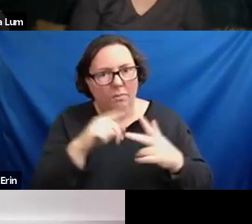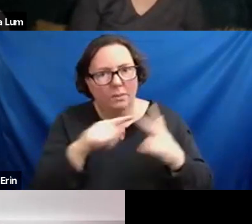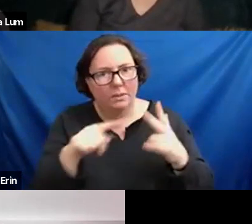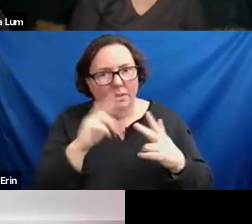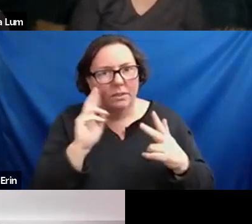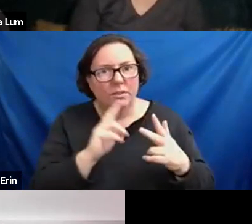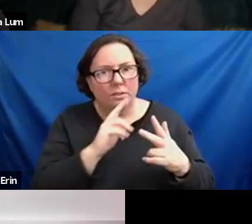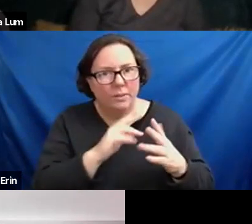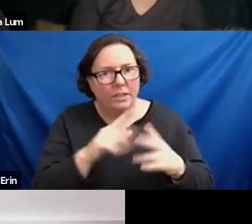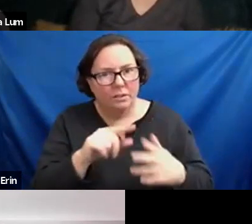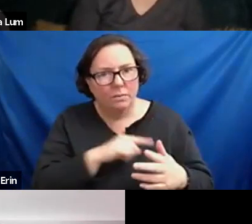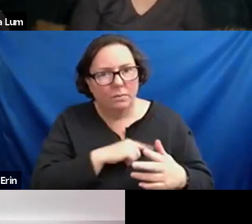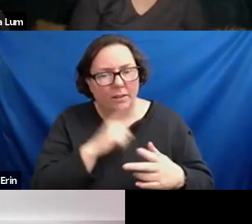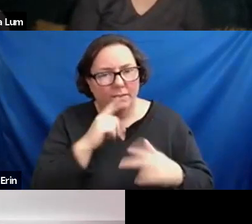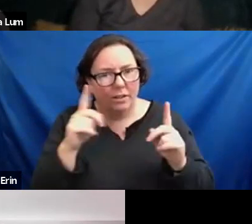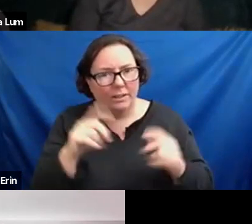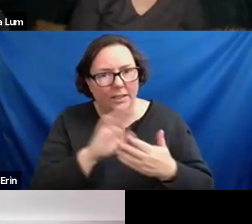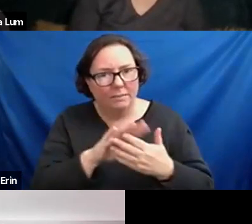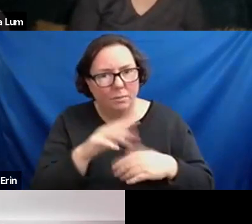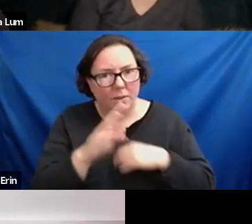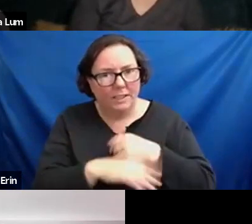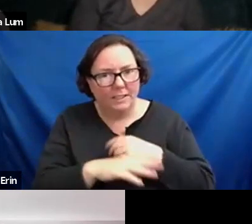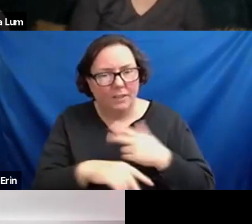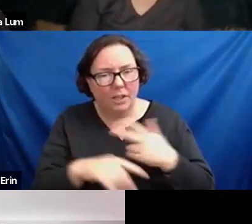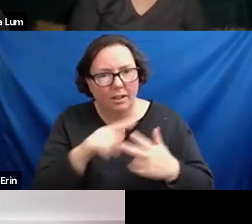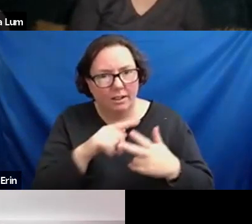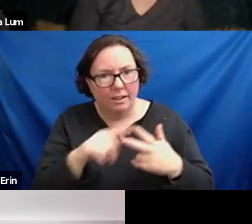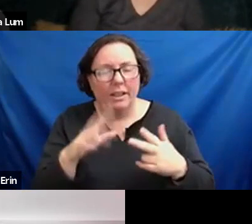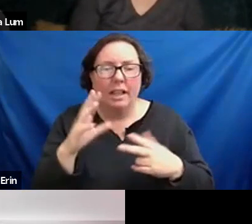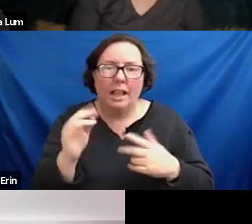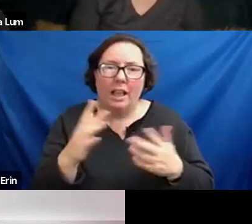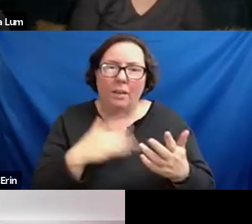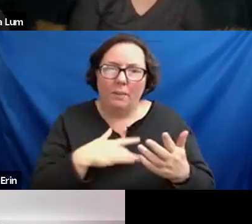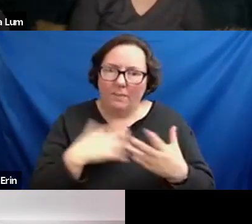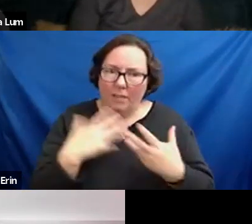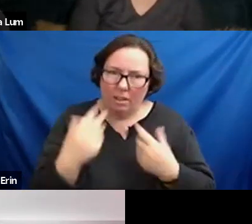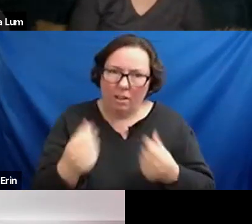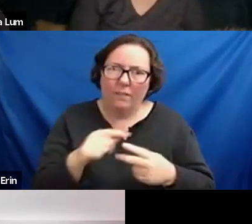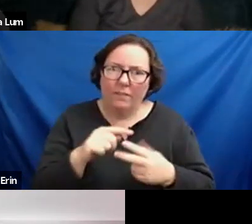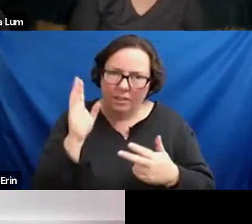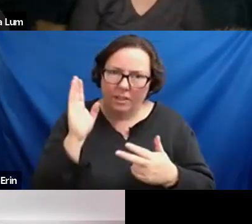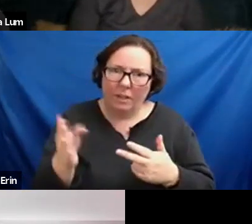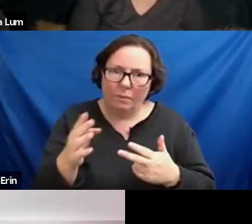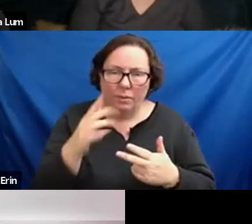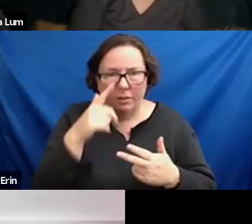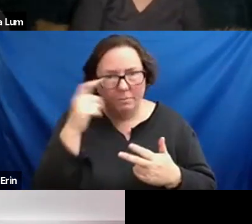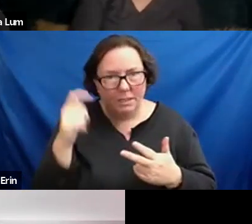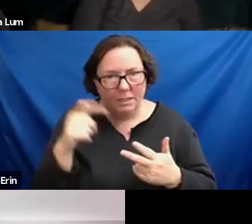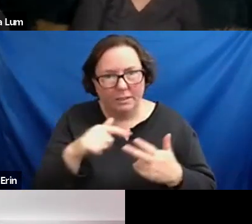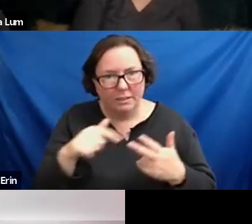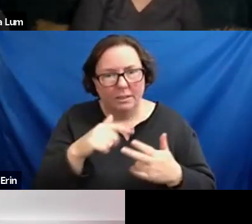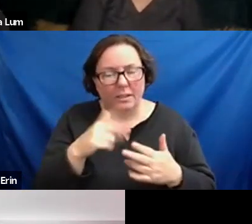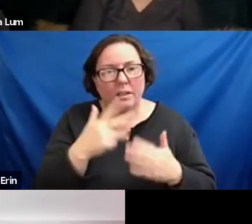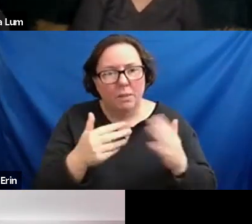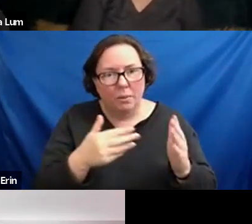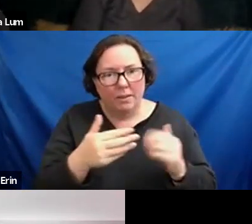grader would qualify for exam school this fall, and we also felt confident that they would. Why? They both were